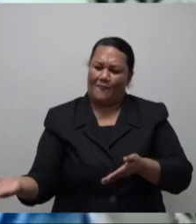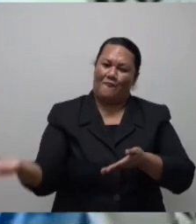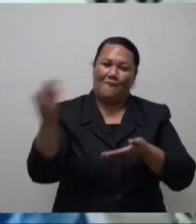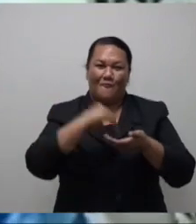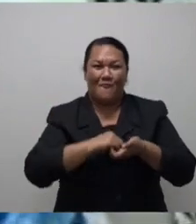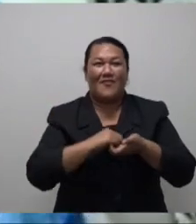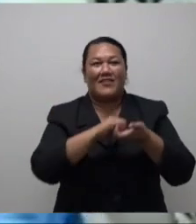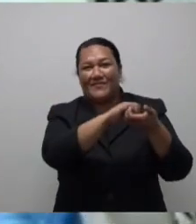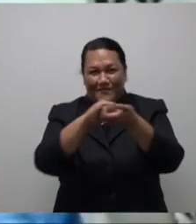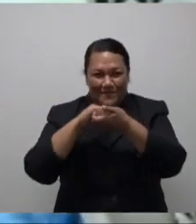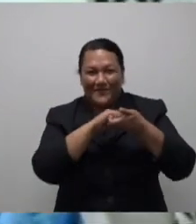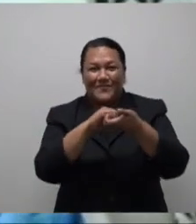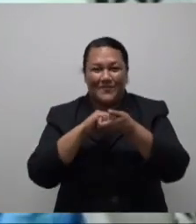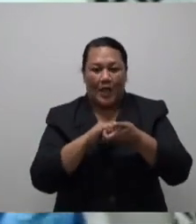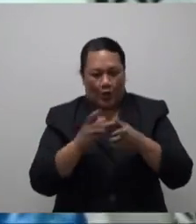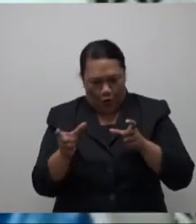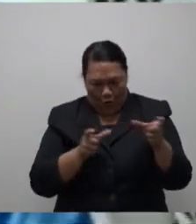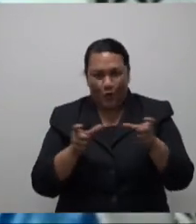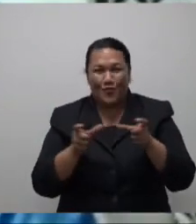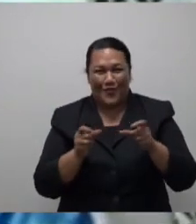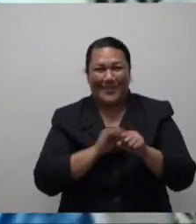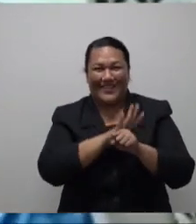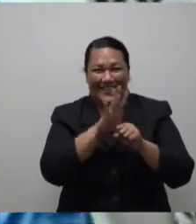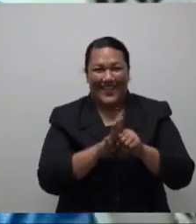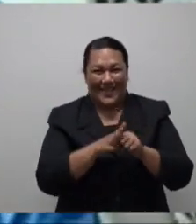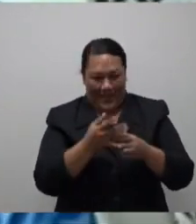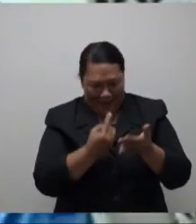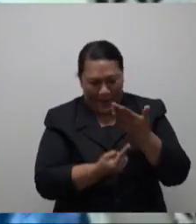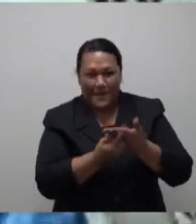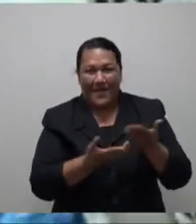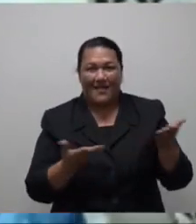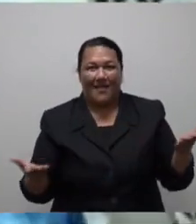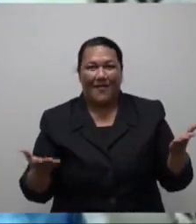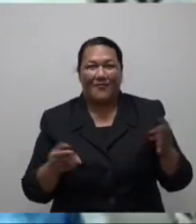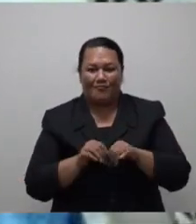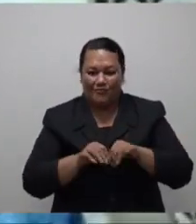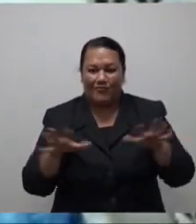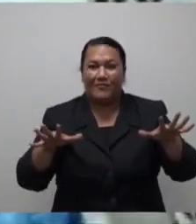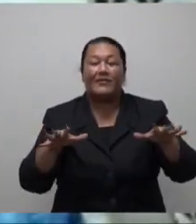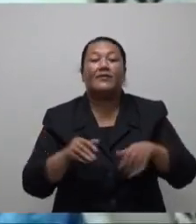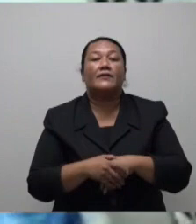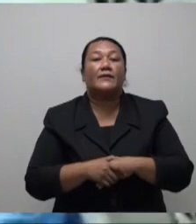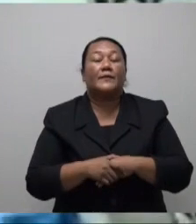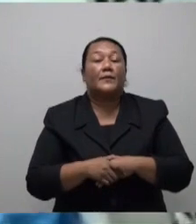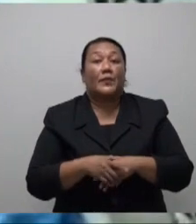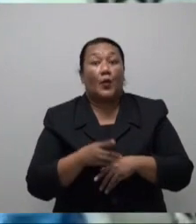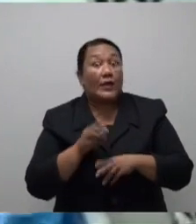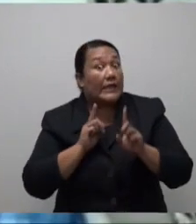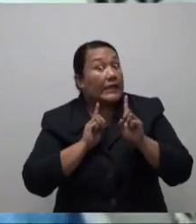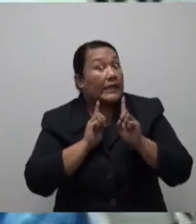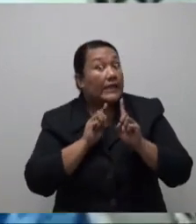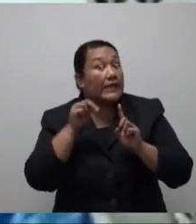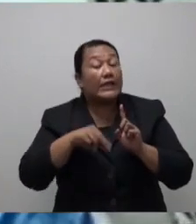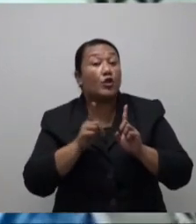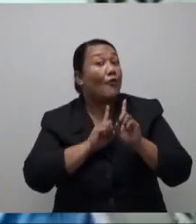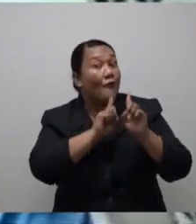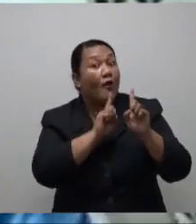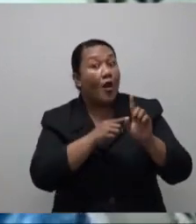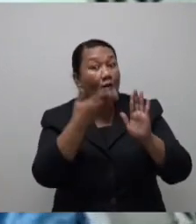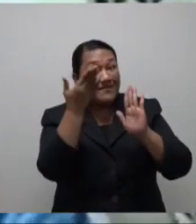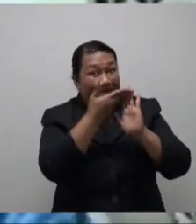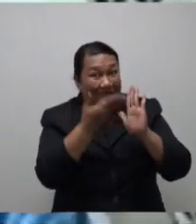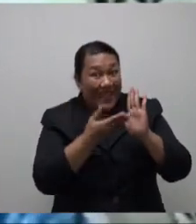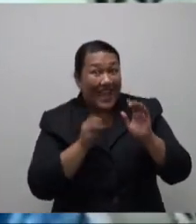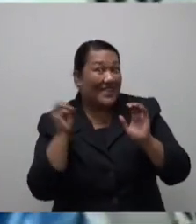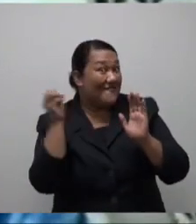outbreak under control. And our part is very simple. We need to follow the advice on the public health measures we